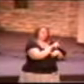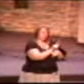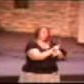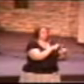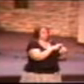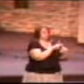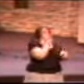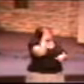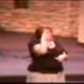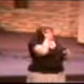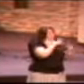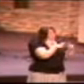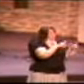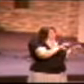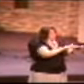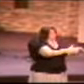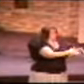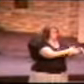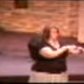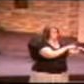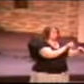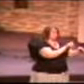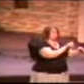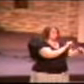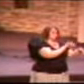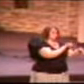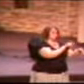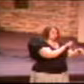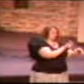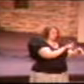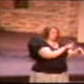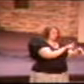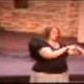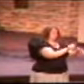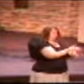you can be loyal to anything but you can only be allegiant to one